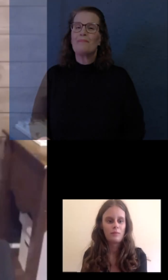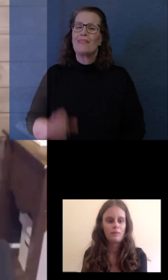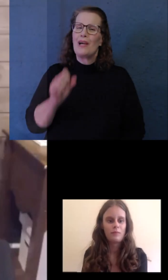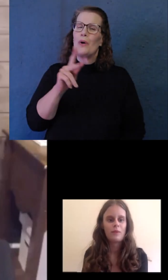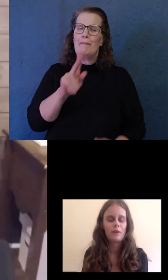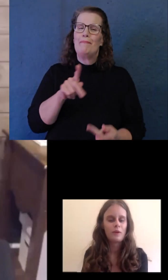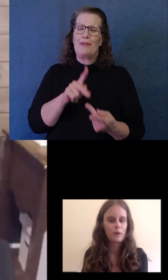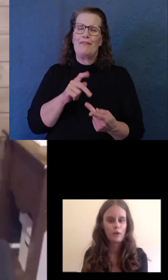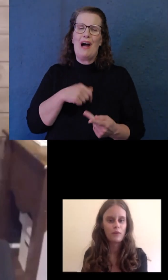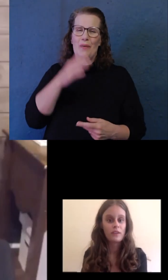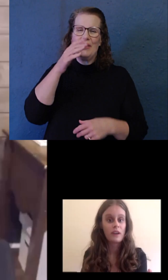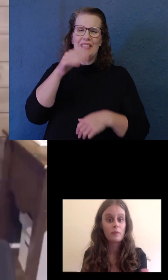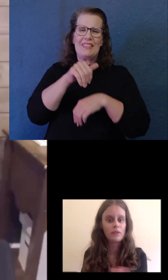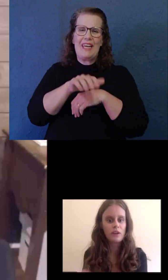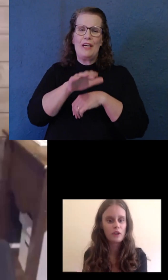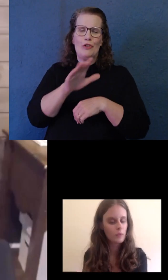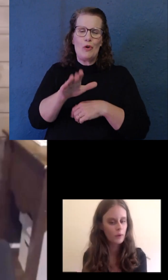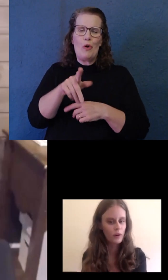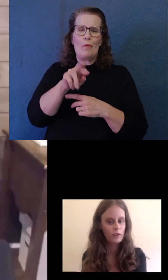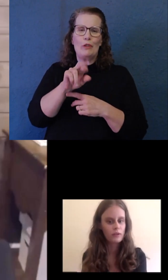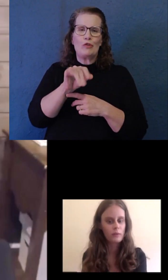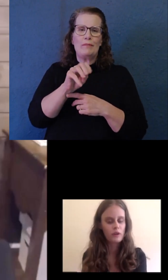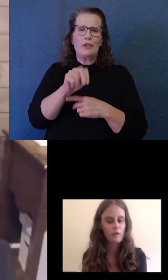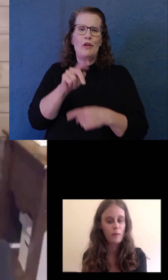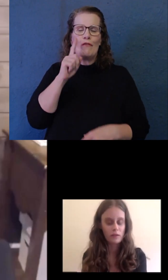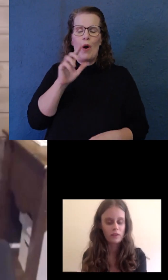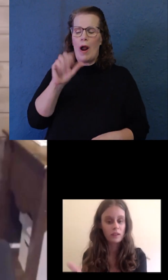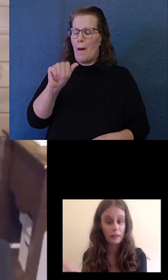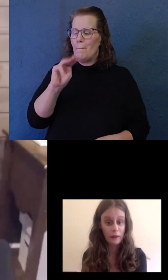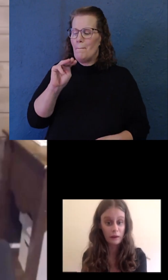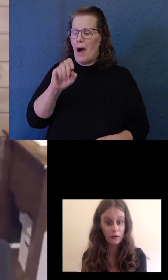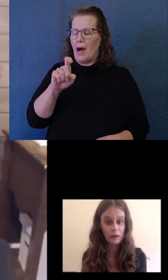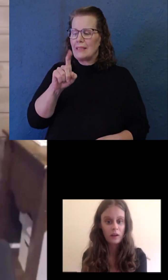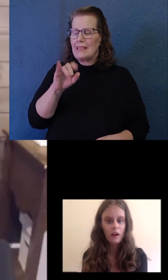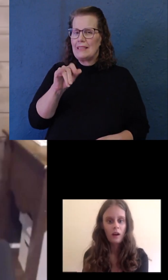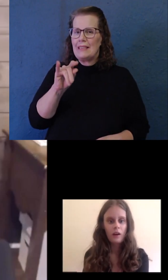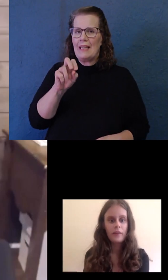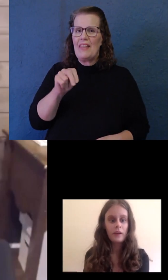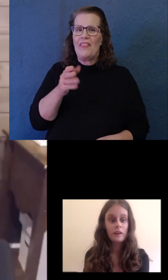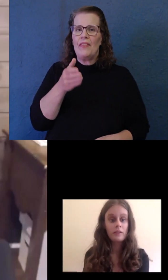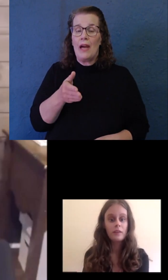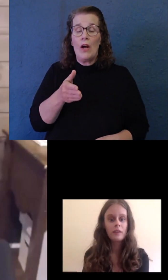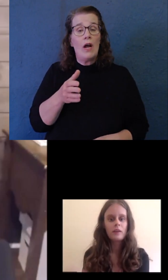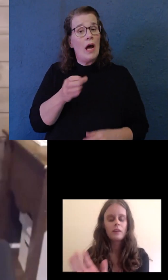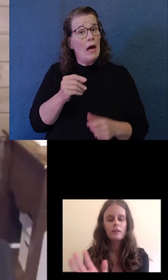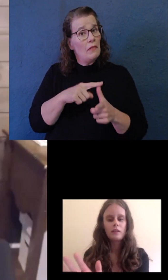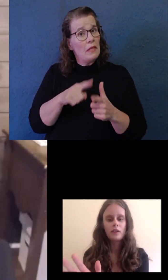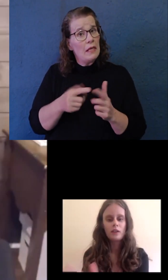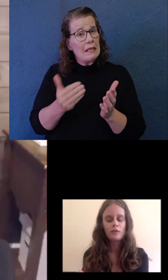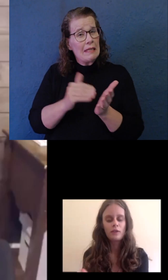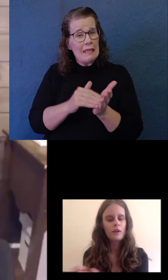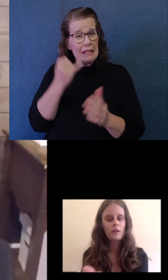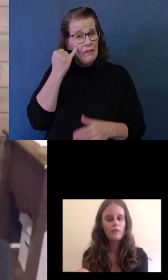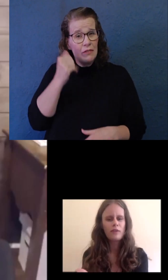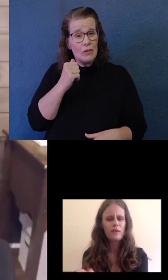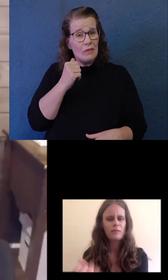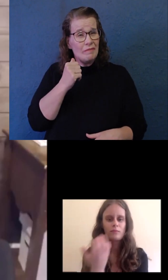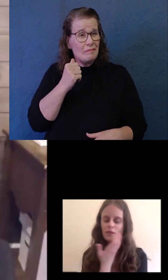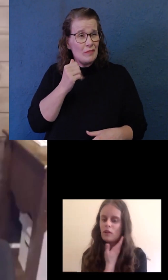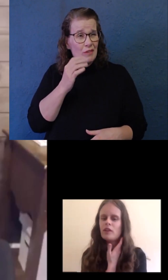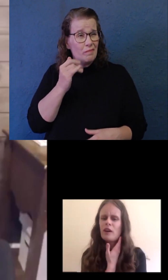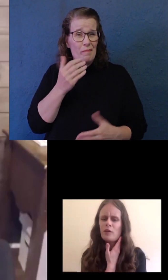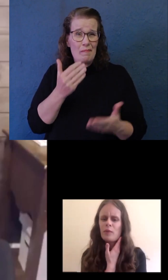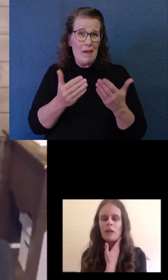Okay, perfect. I will send your prescription of amoxicillin there. And then if you